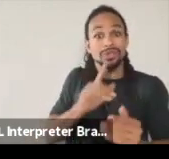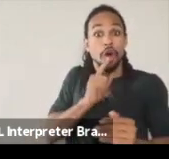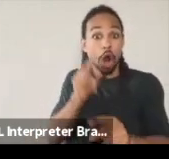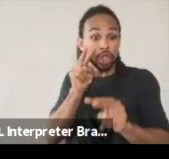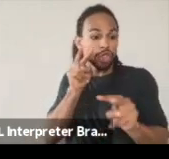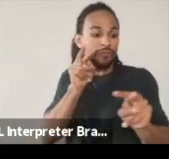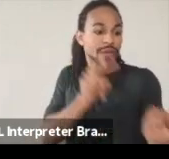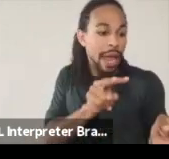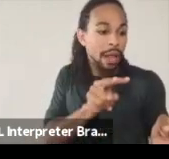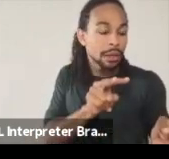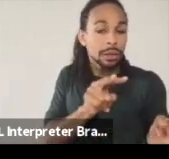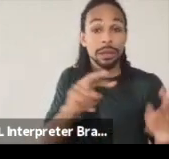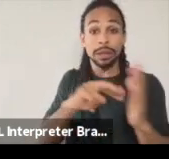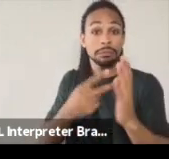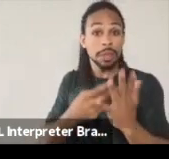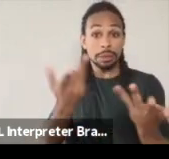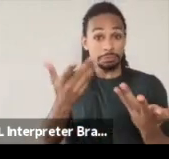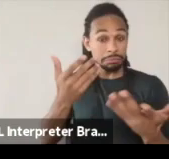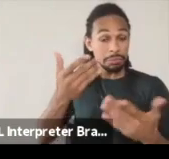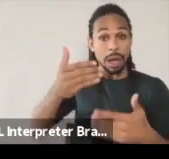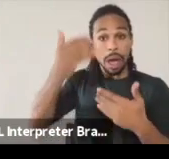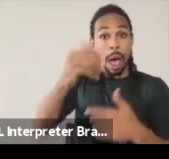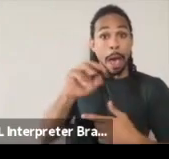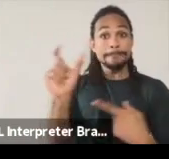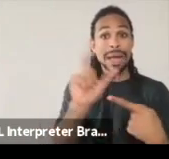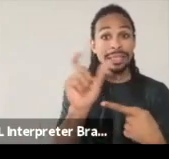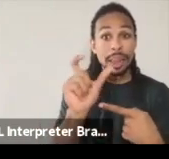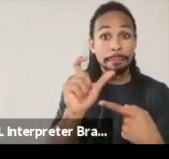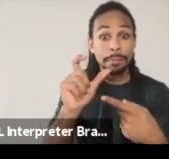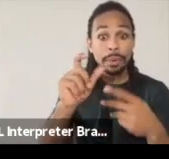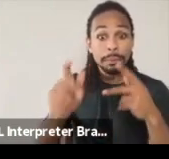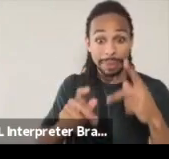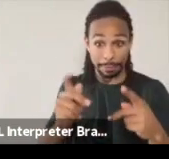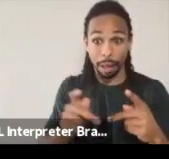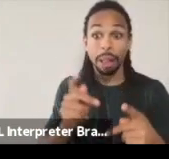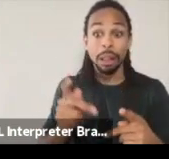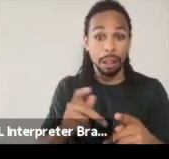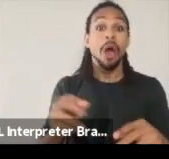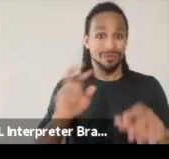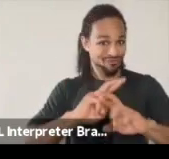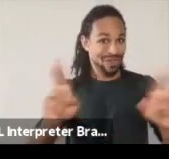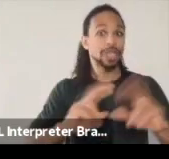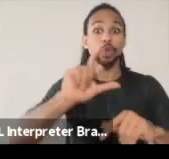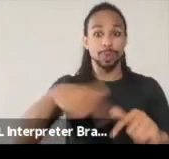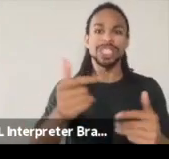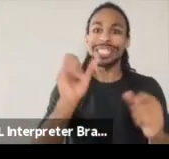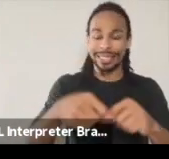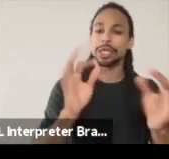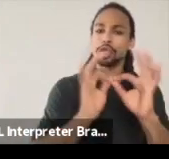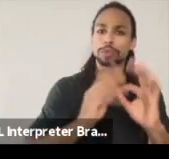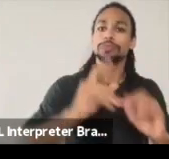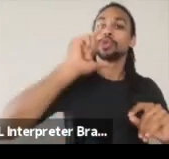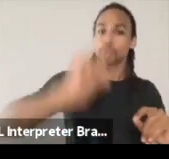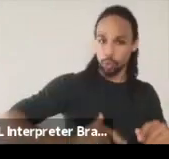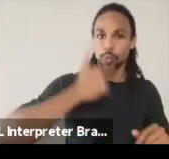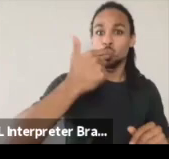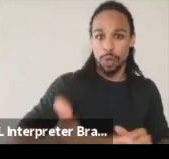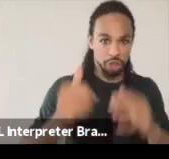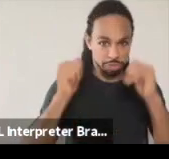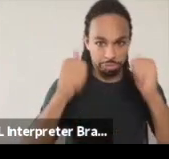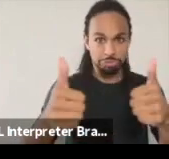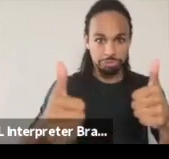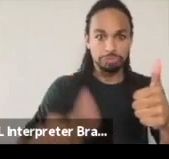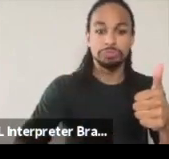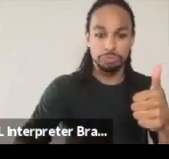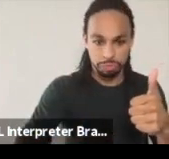surveillance of Muslim folks in this country and Arab American folks in this country to ICE and detention to the war on drugs.